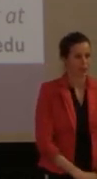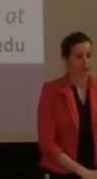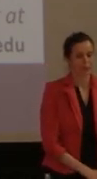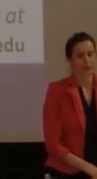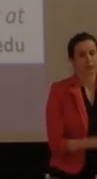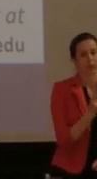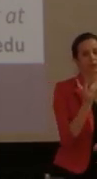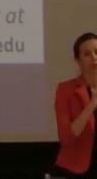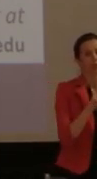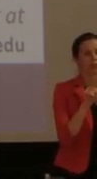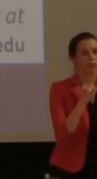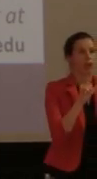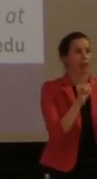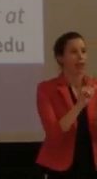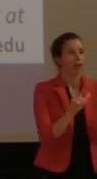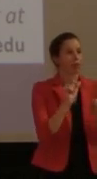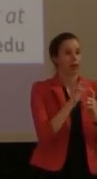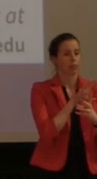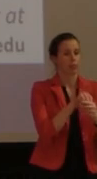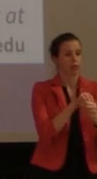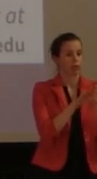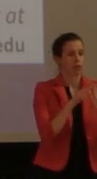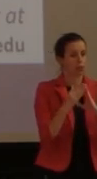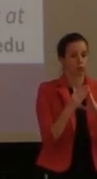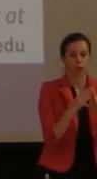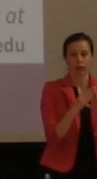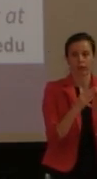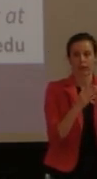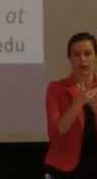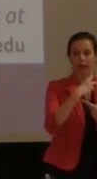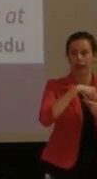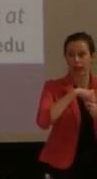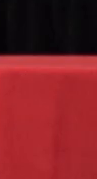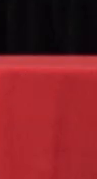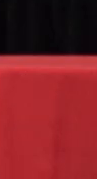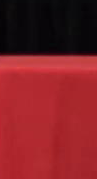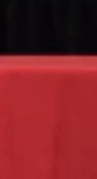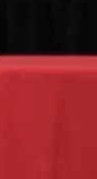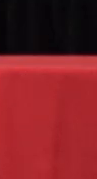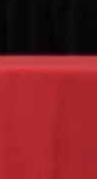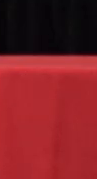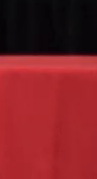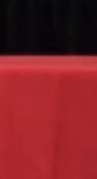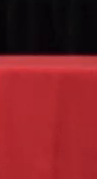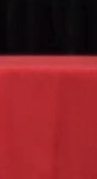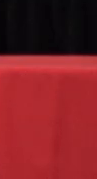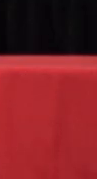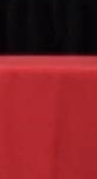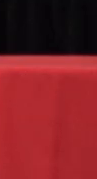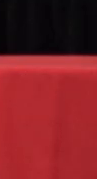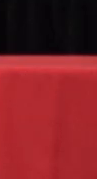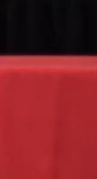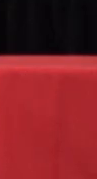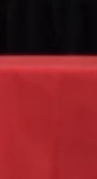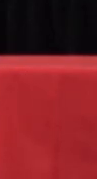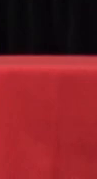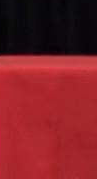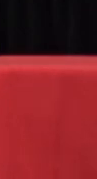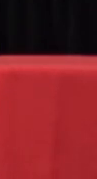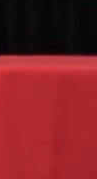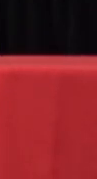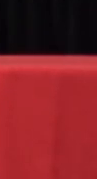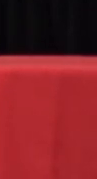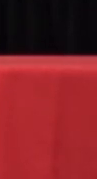that libraries can participate in our community engagement network. They can join us to raise awareness. They can work with us to develop programming and